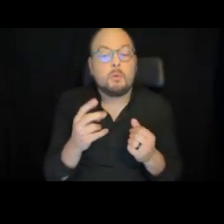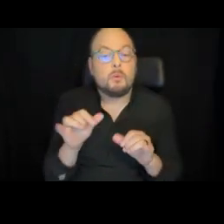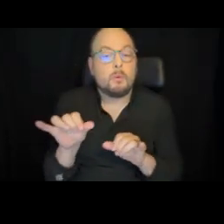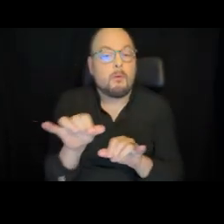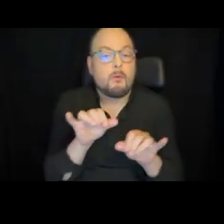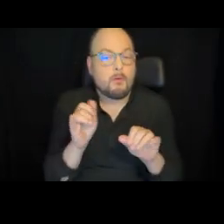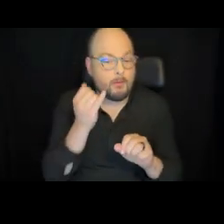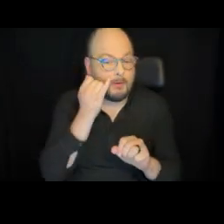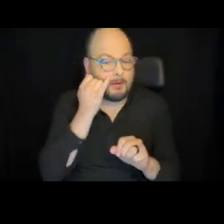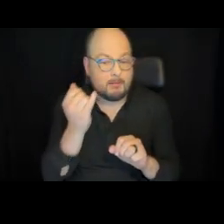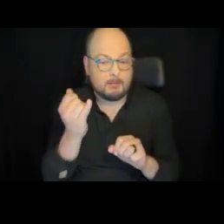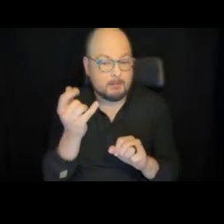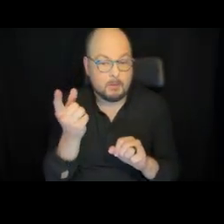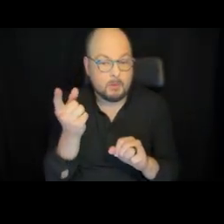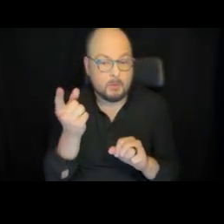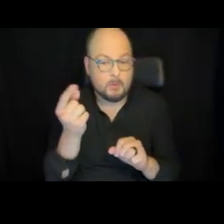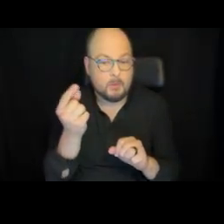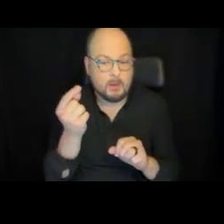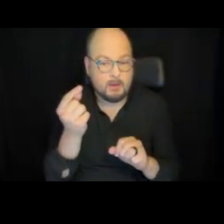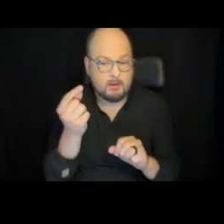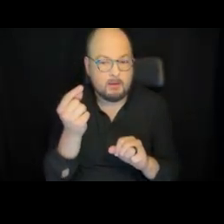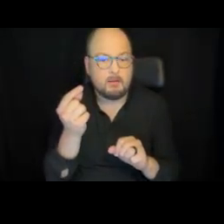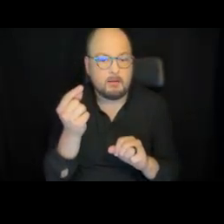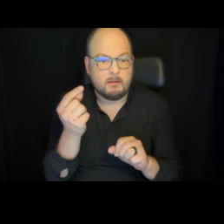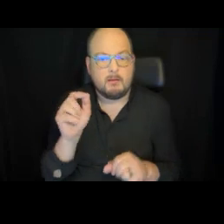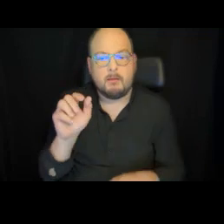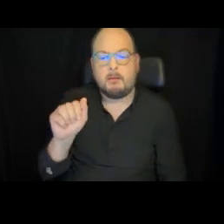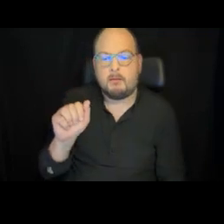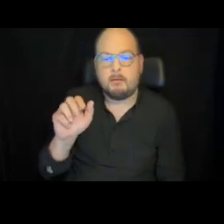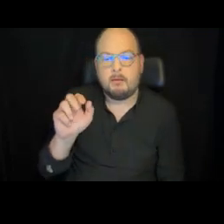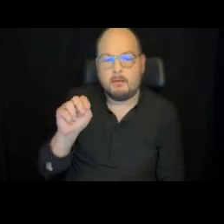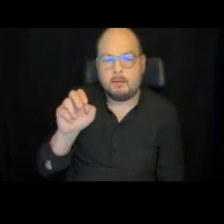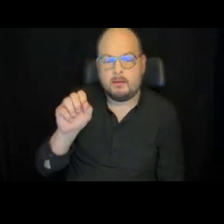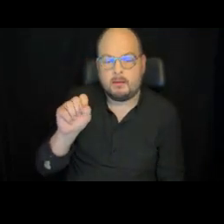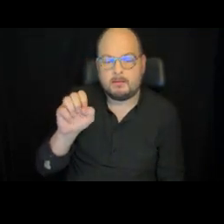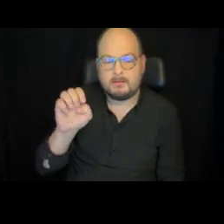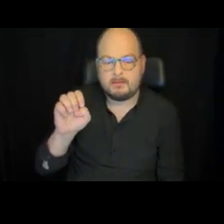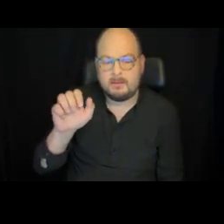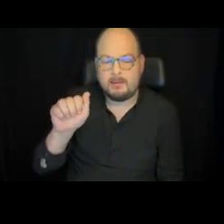design standards, the ANSI, ANSI